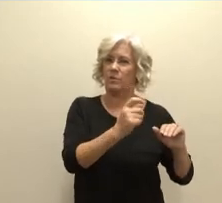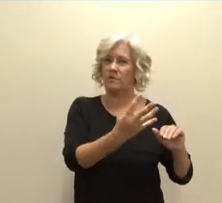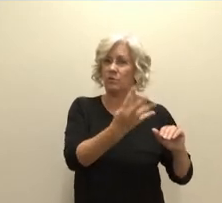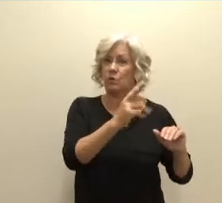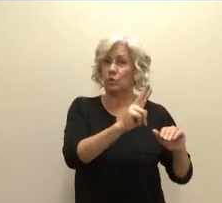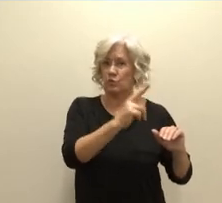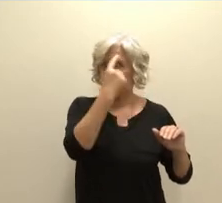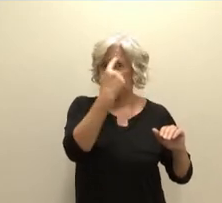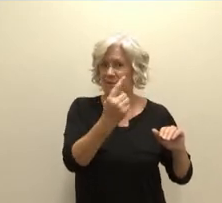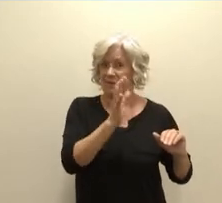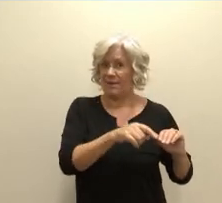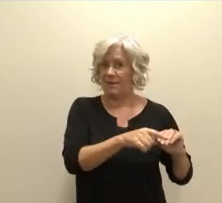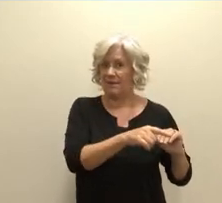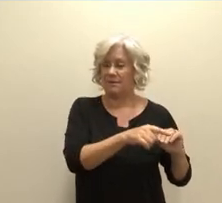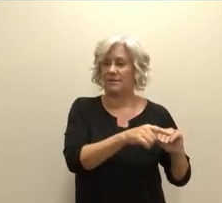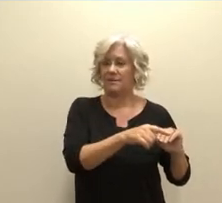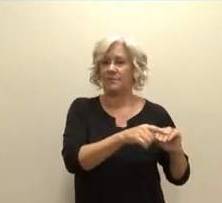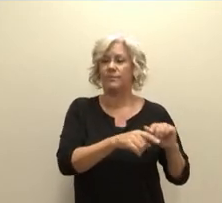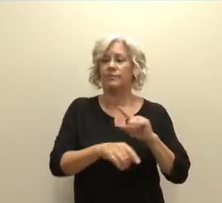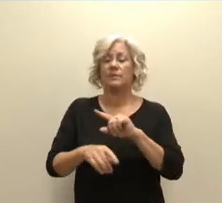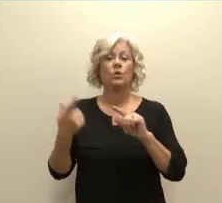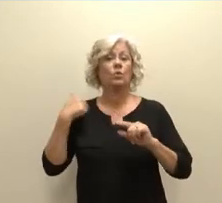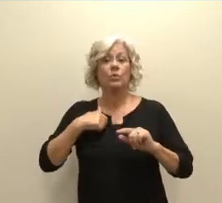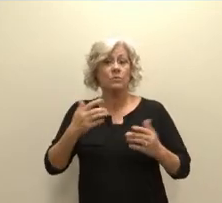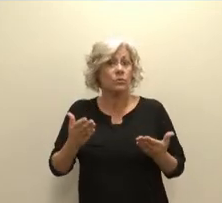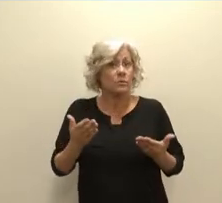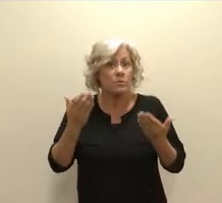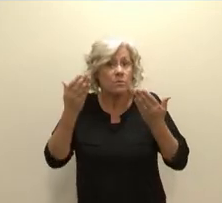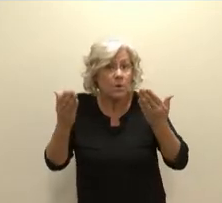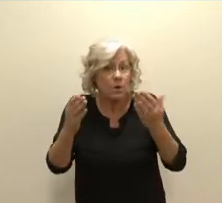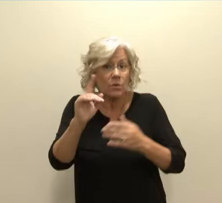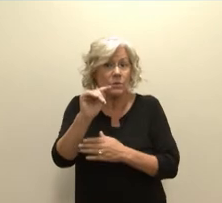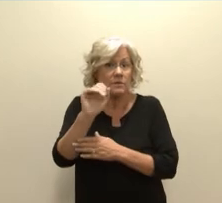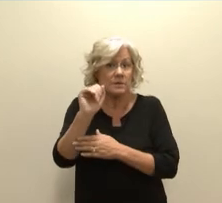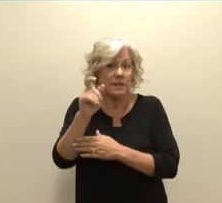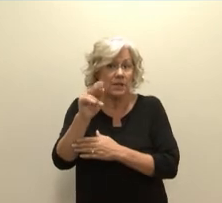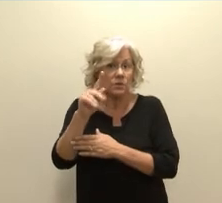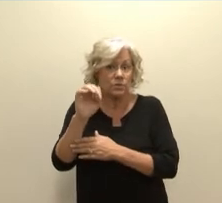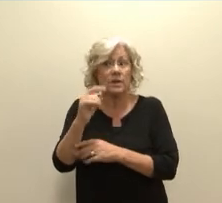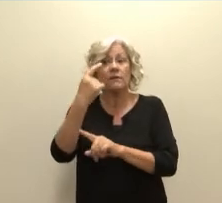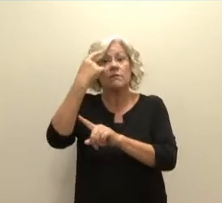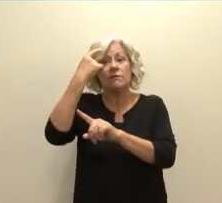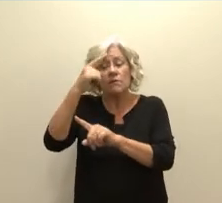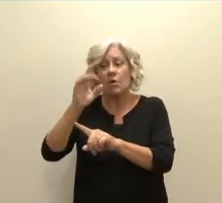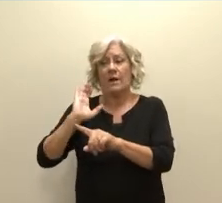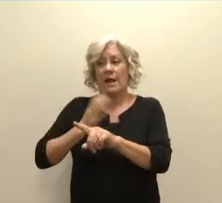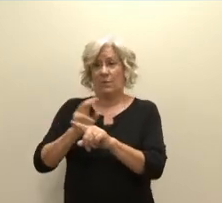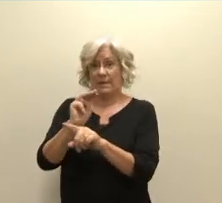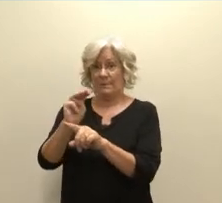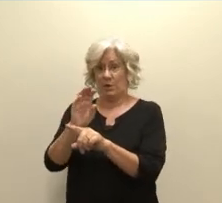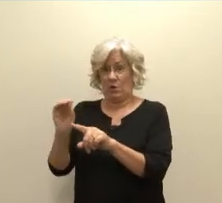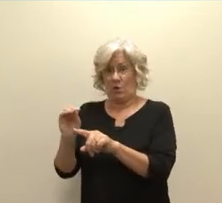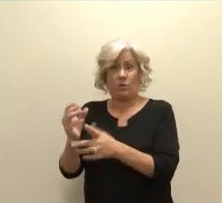cents. The proposed tax rate for our M&O rate